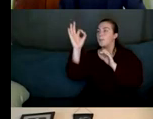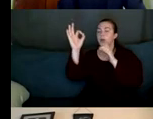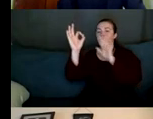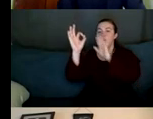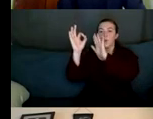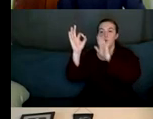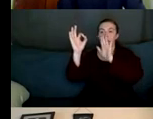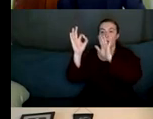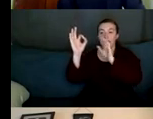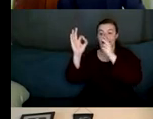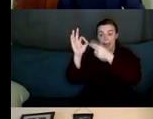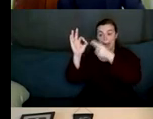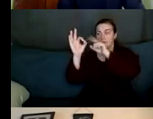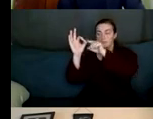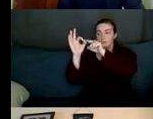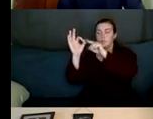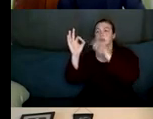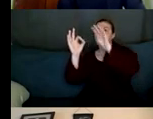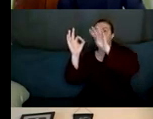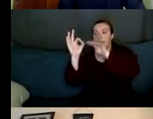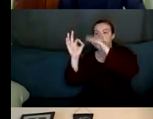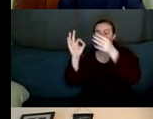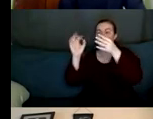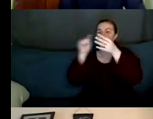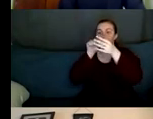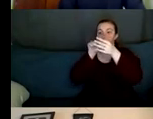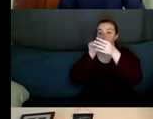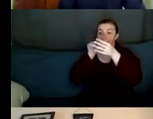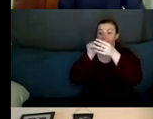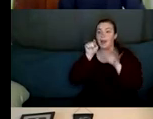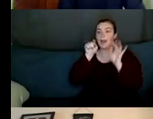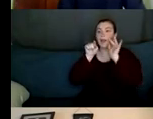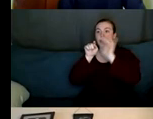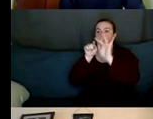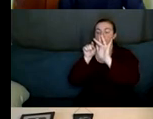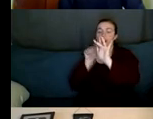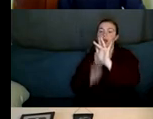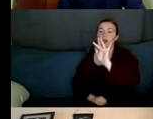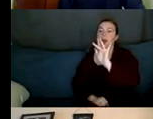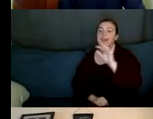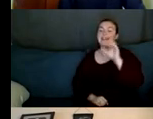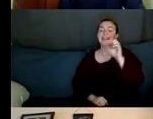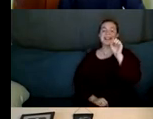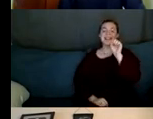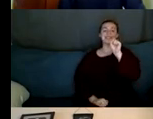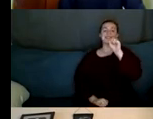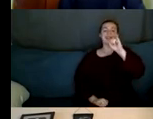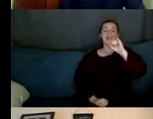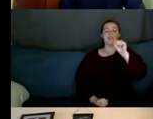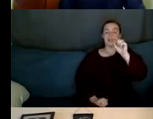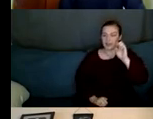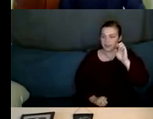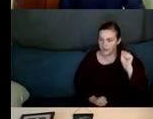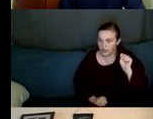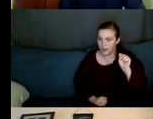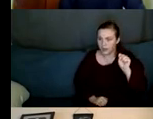we looked at the tools in Google, literally you can click on sites and it will allow you to make a site. It doesn't